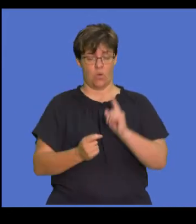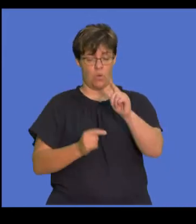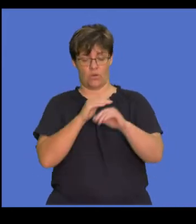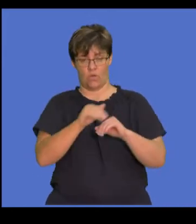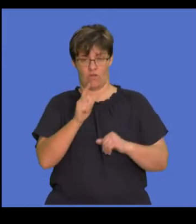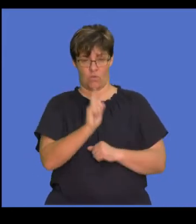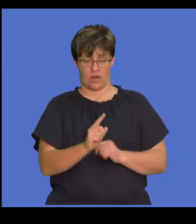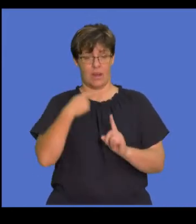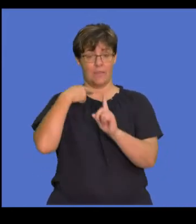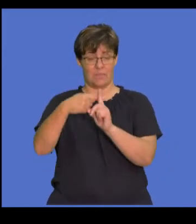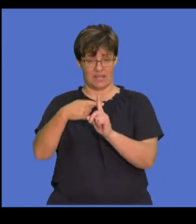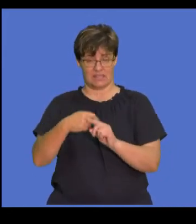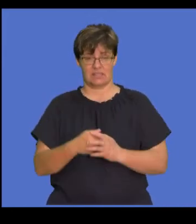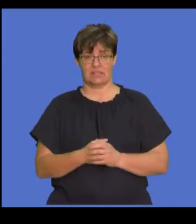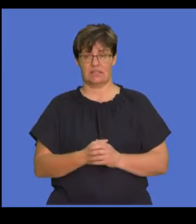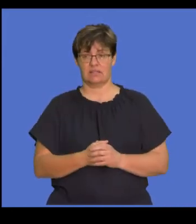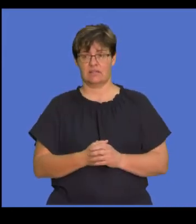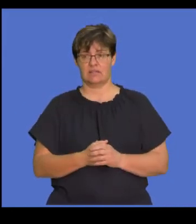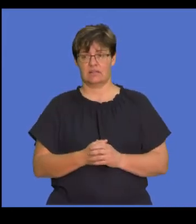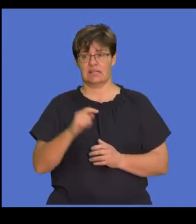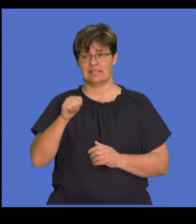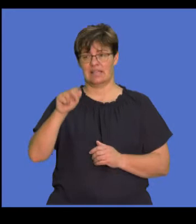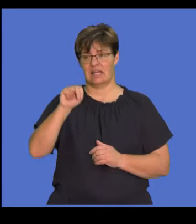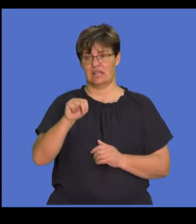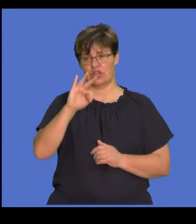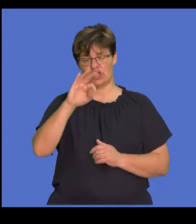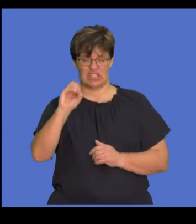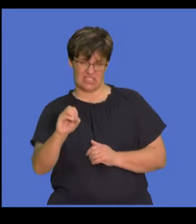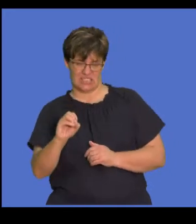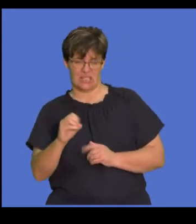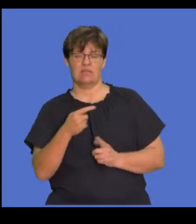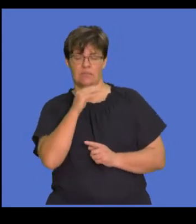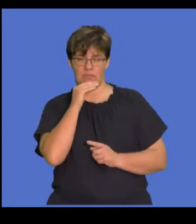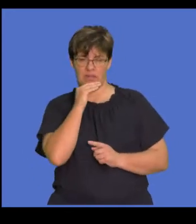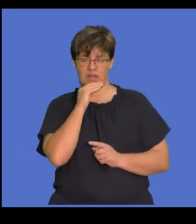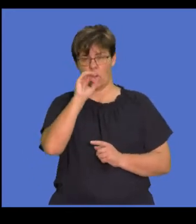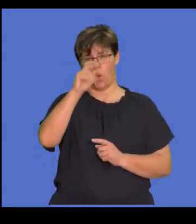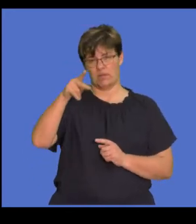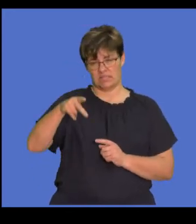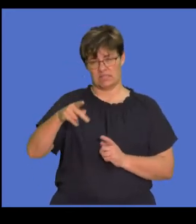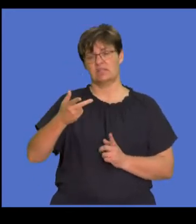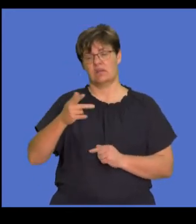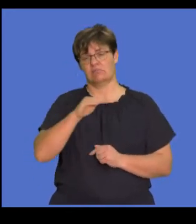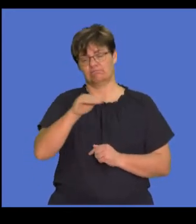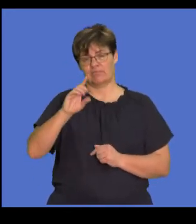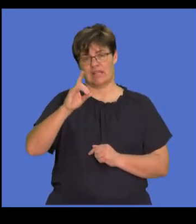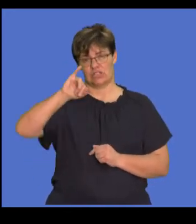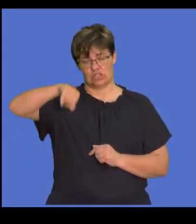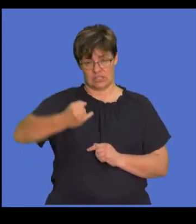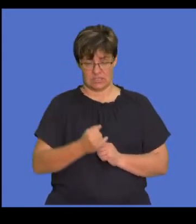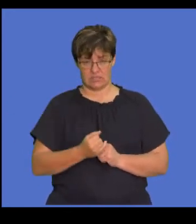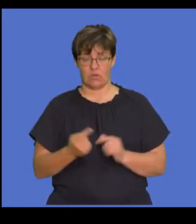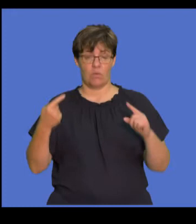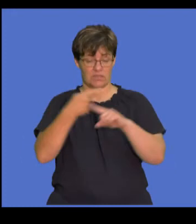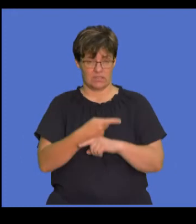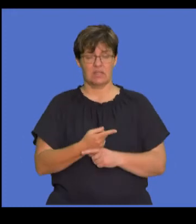1 over 1, plus tan 30 will be opposite over adjacent as well.